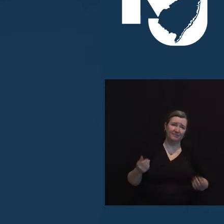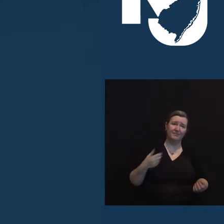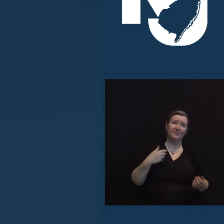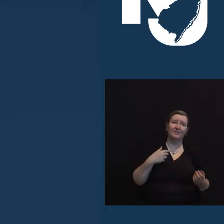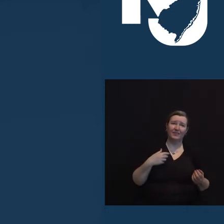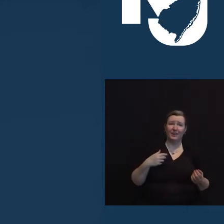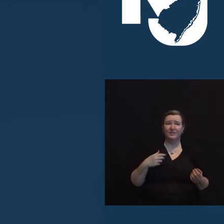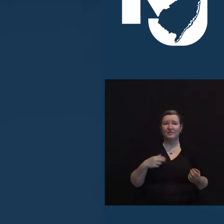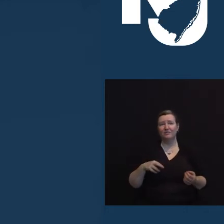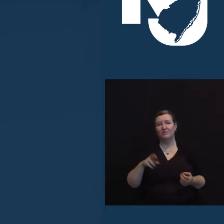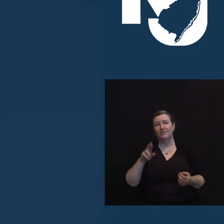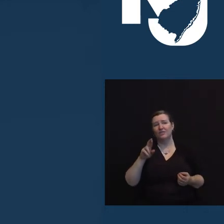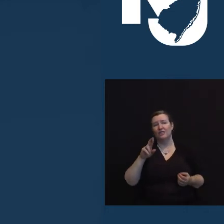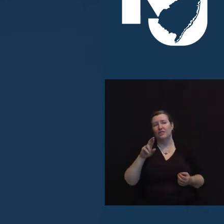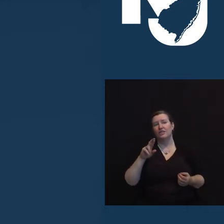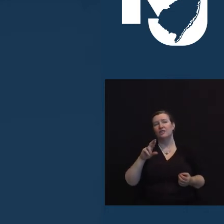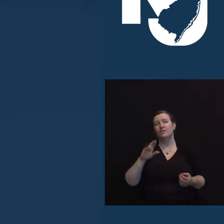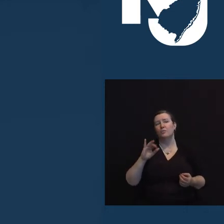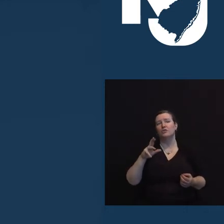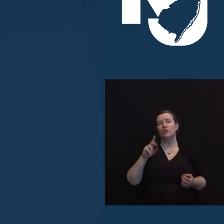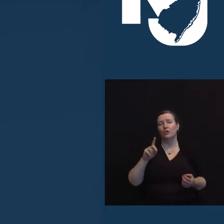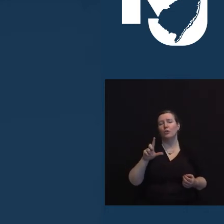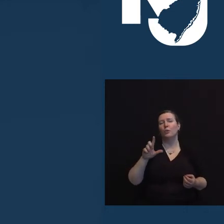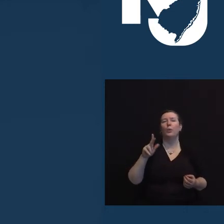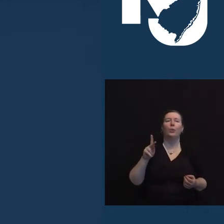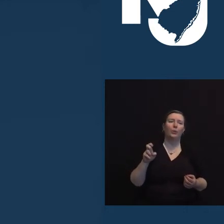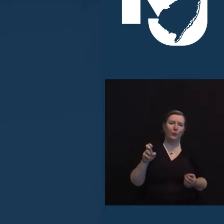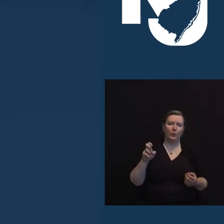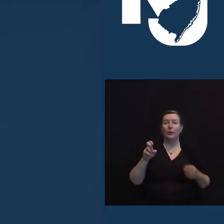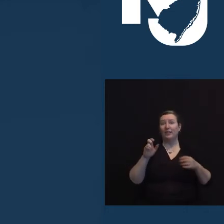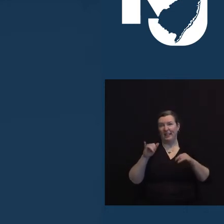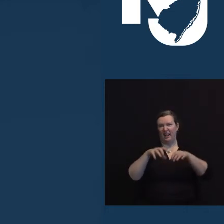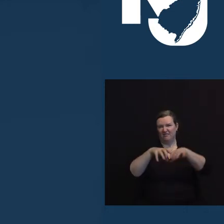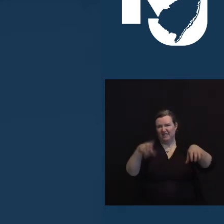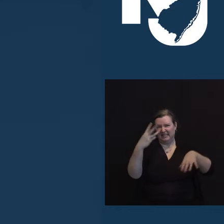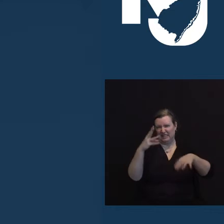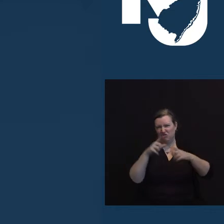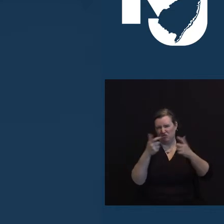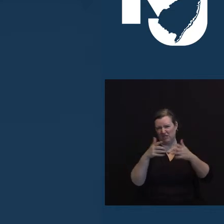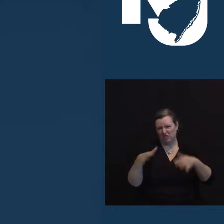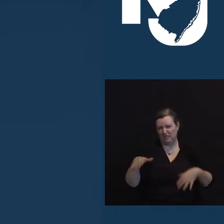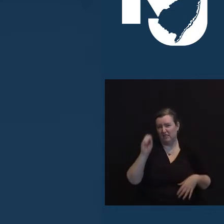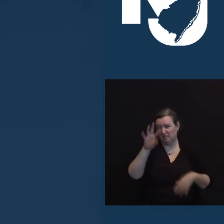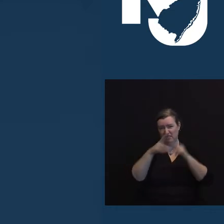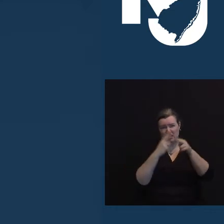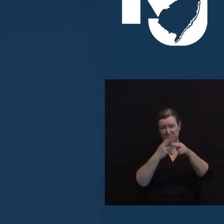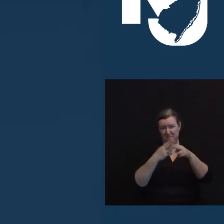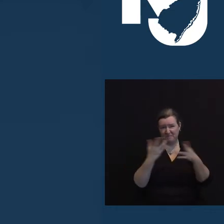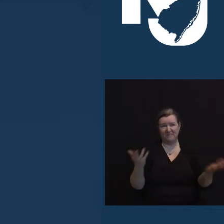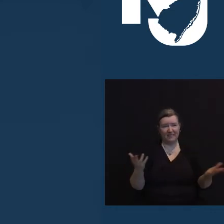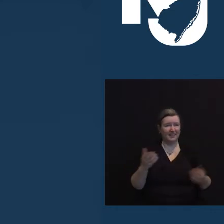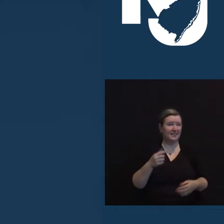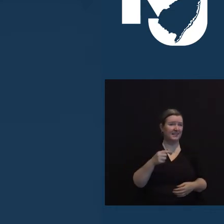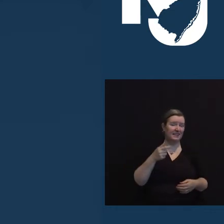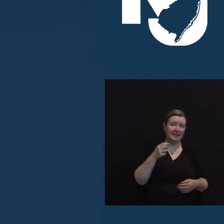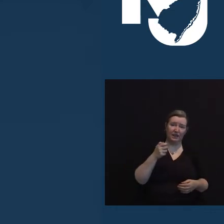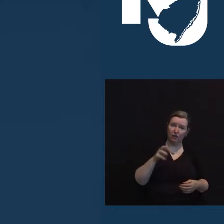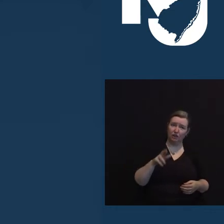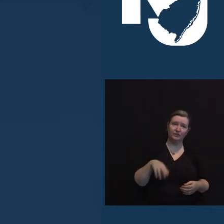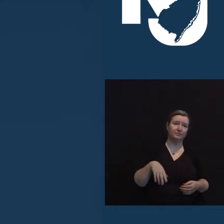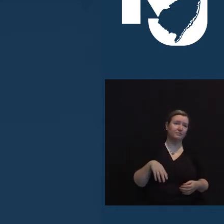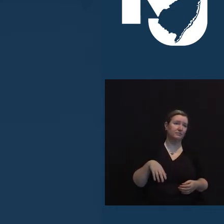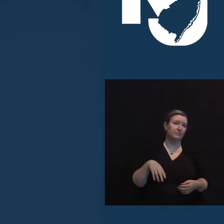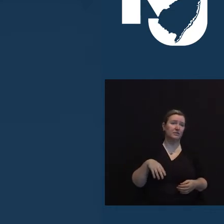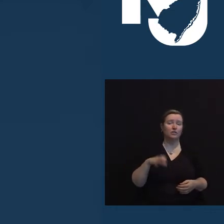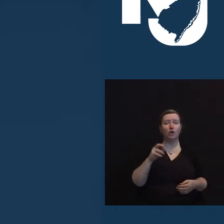Luke, Logan, Kaz, Kayla, Carson, Amaya, Kobe, Skylar, Cheyenne, Shayla, Sage,